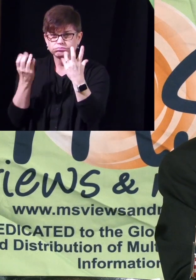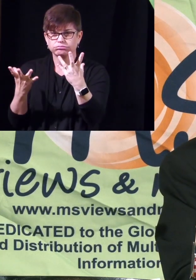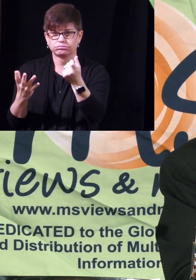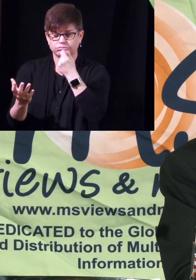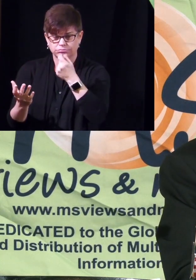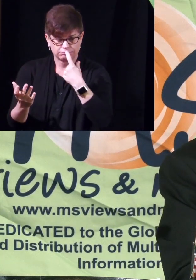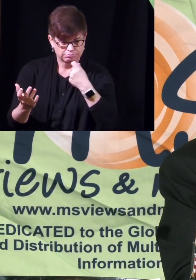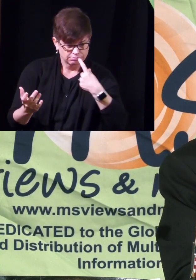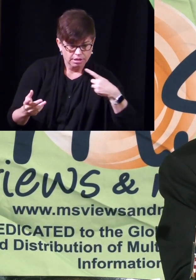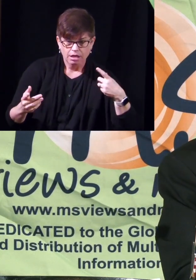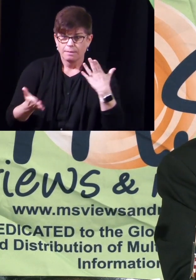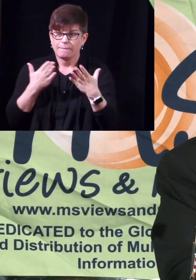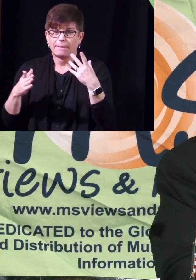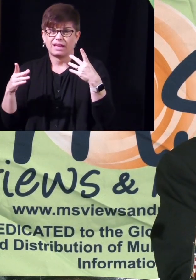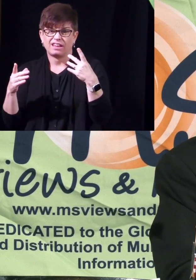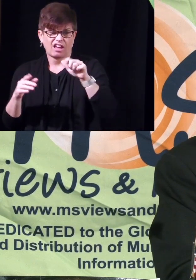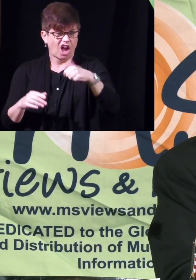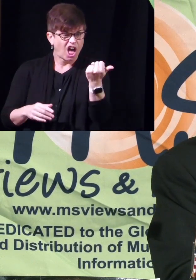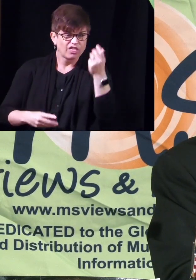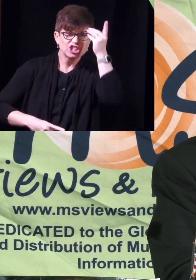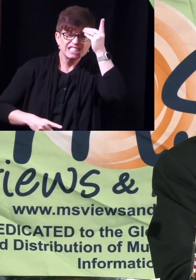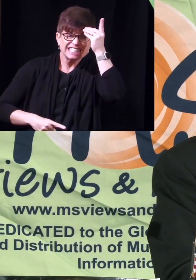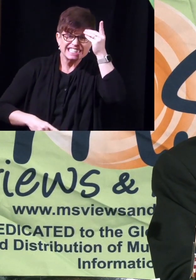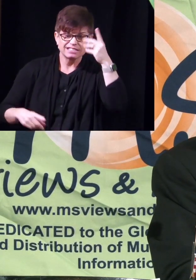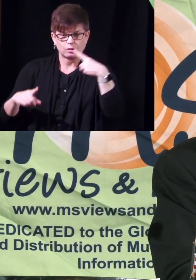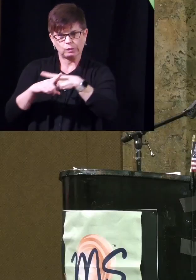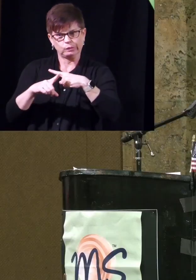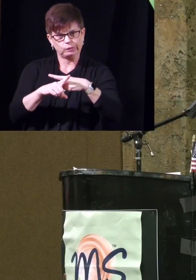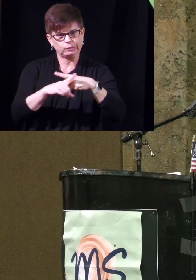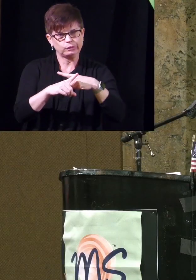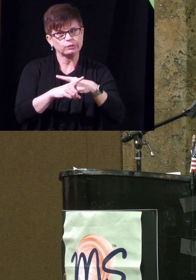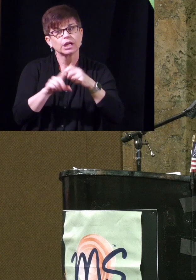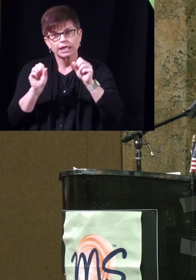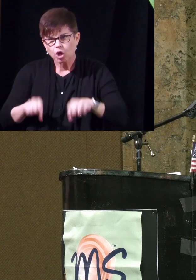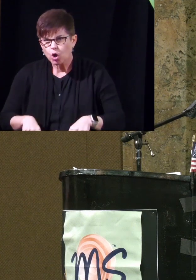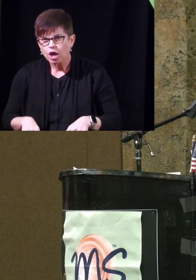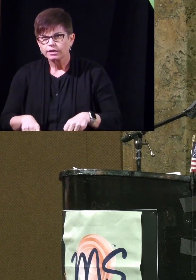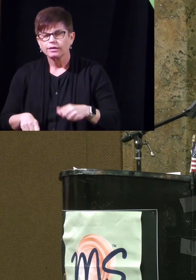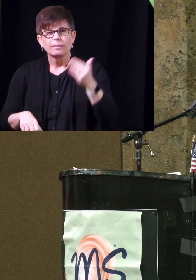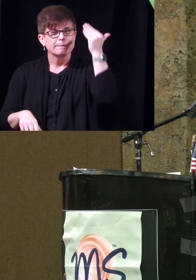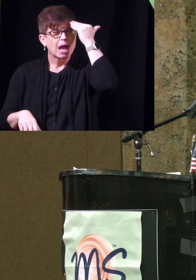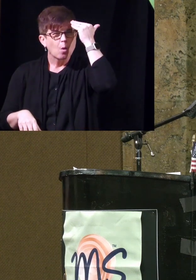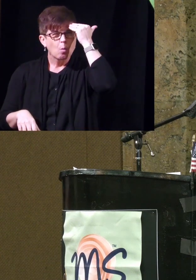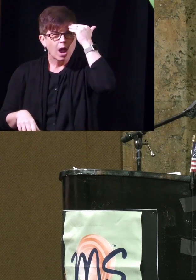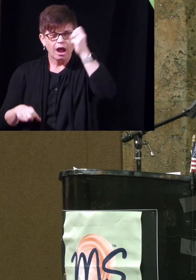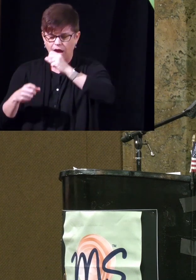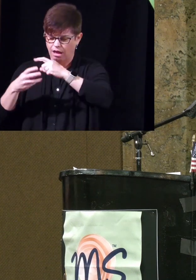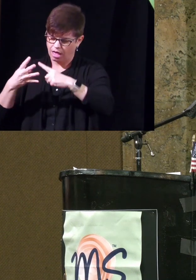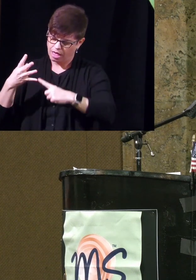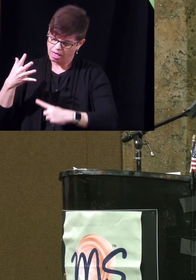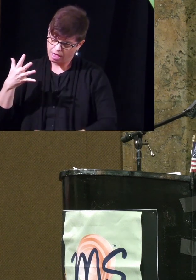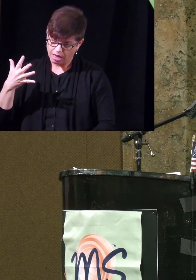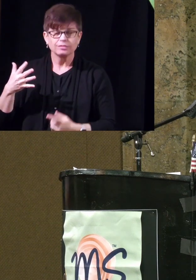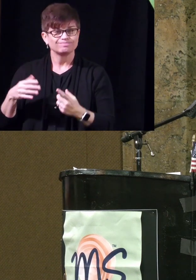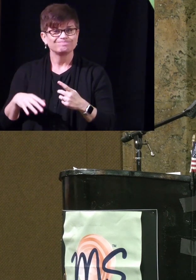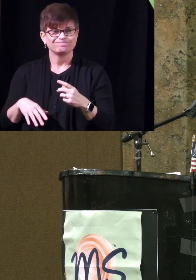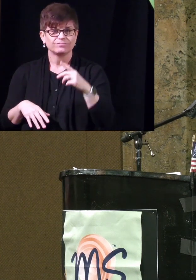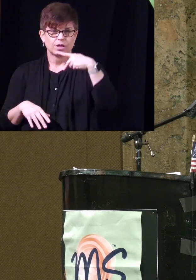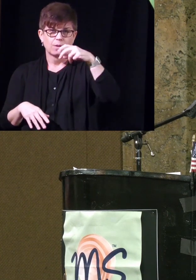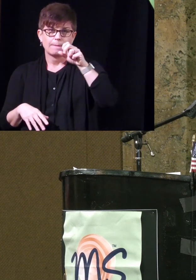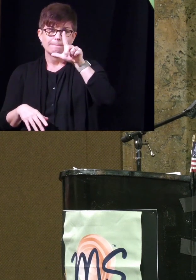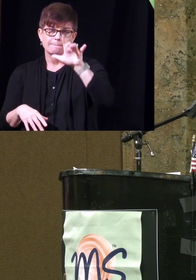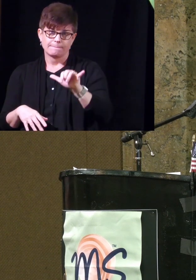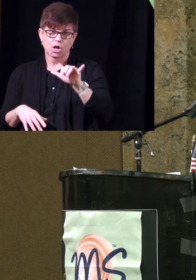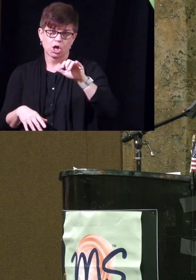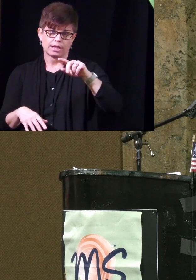symptoms, for other diseases. And guess what? All these things interact. So we have to be aware of this all the time. Polypharmacy,